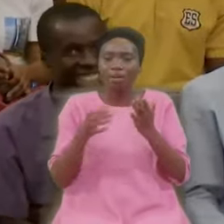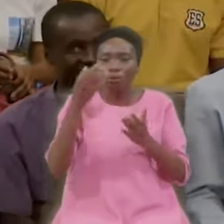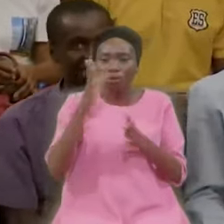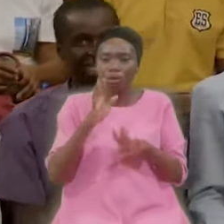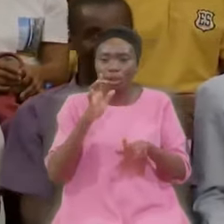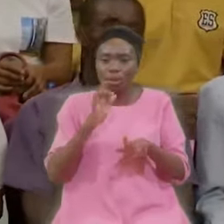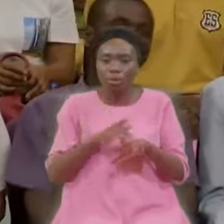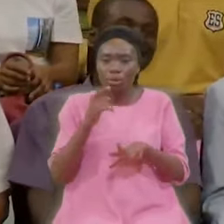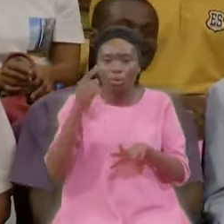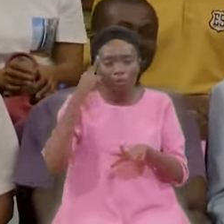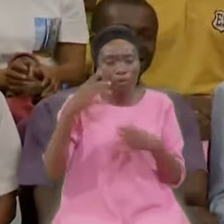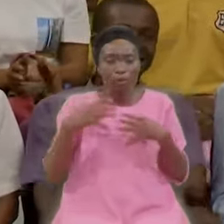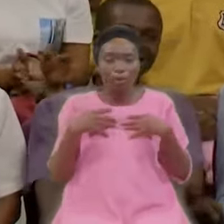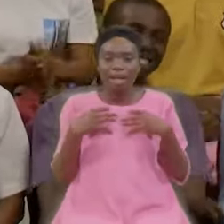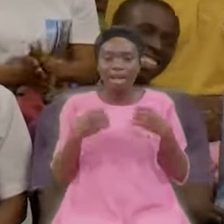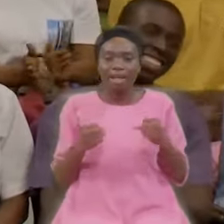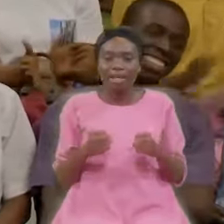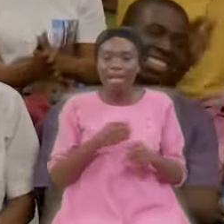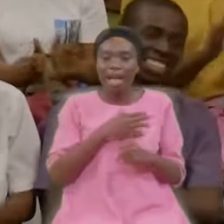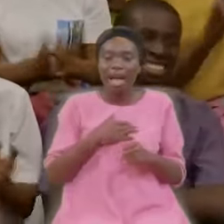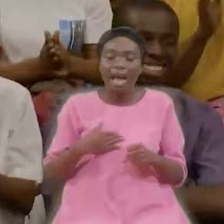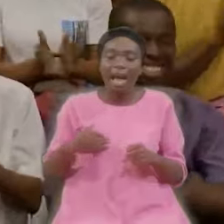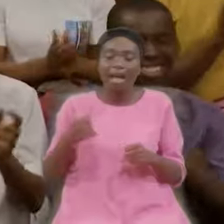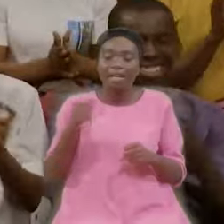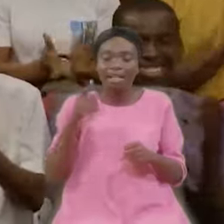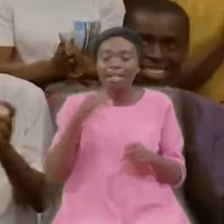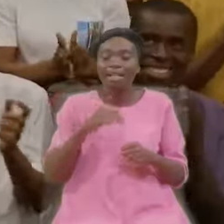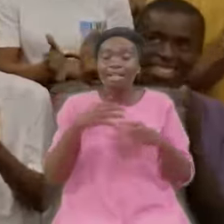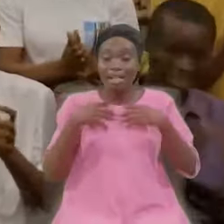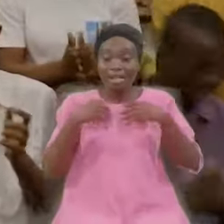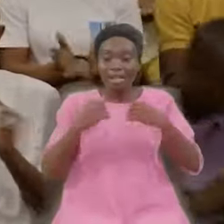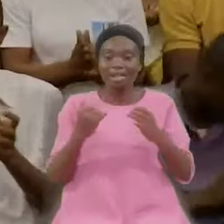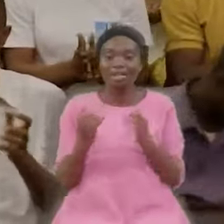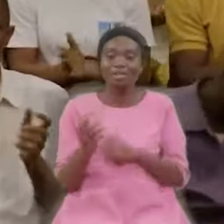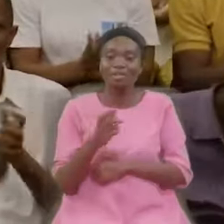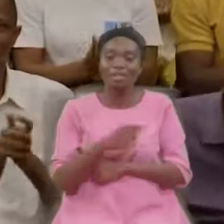him for healing, and he's healed today.